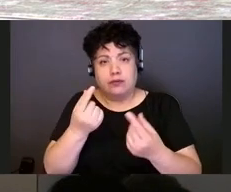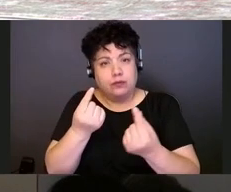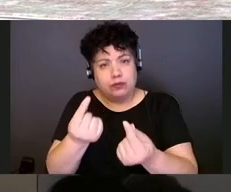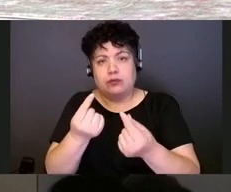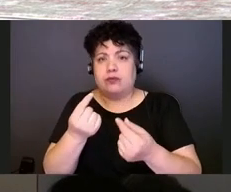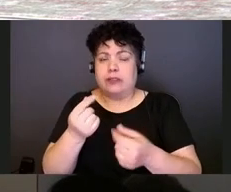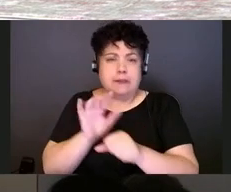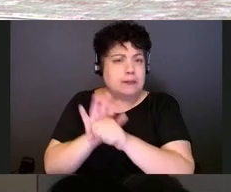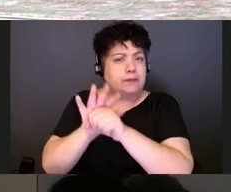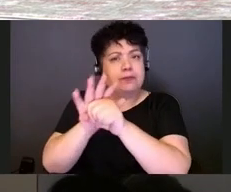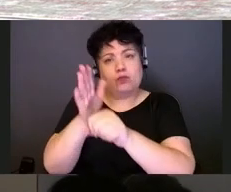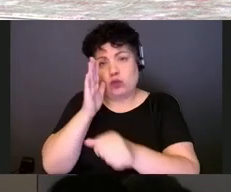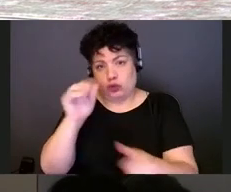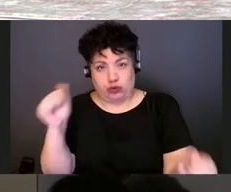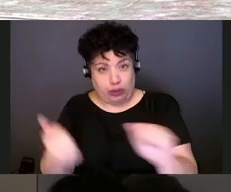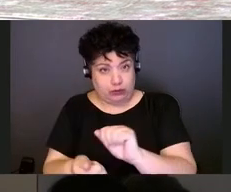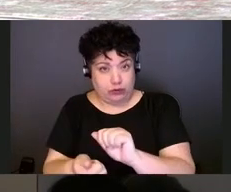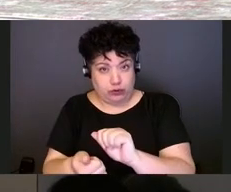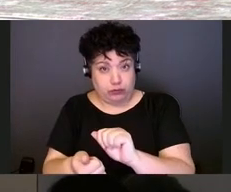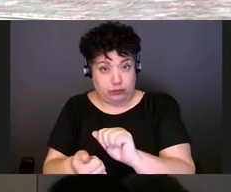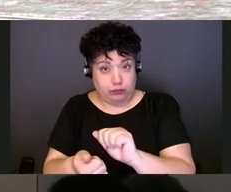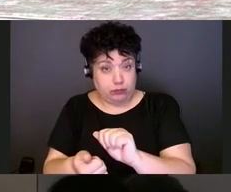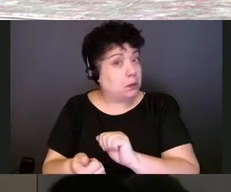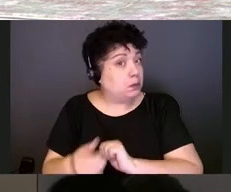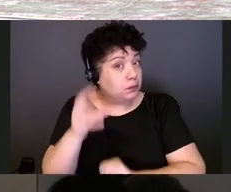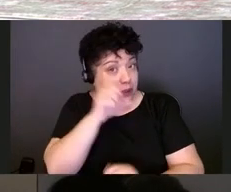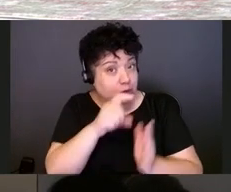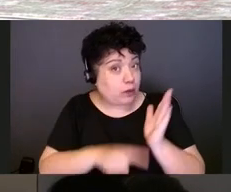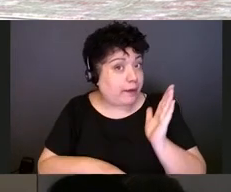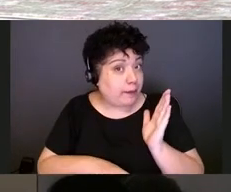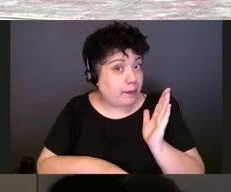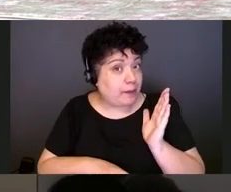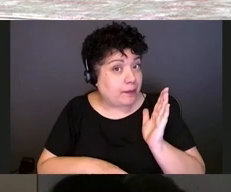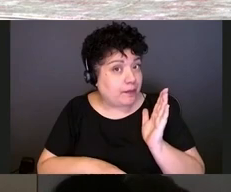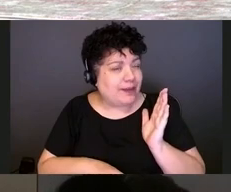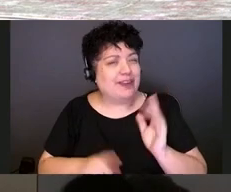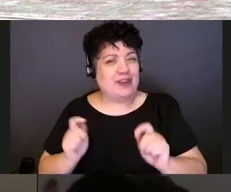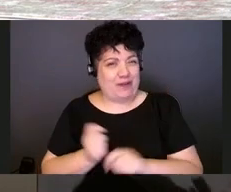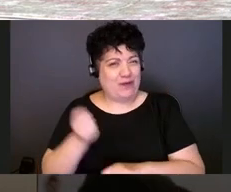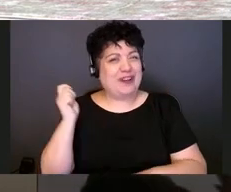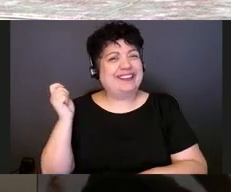change. Mm-hmm. Mm-hmm. And guess what? I won.